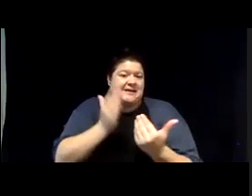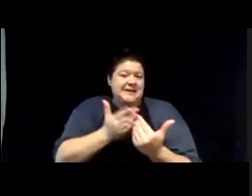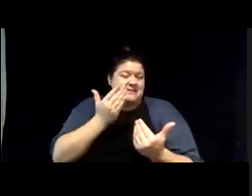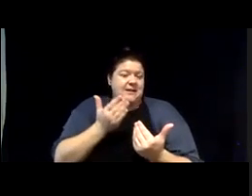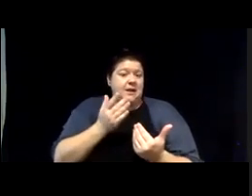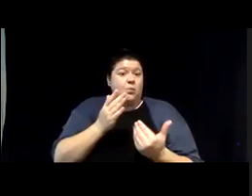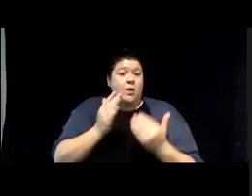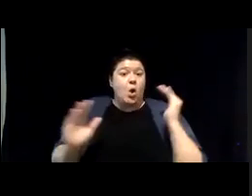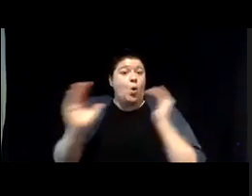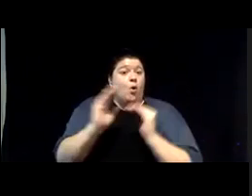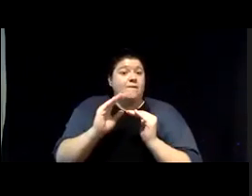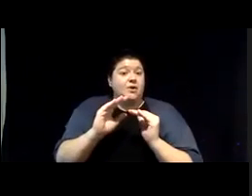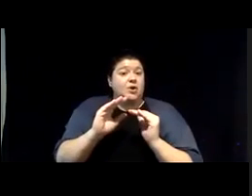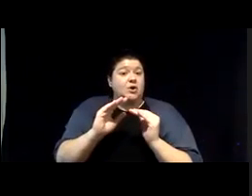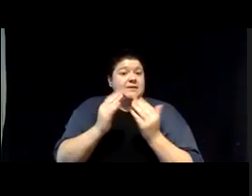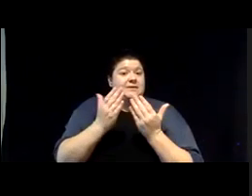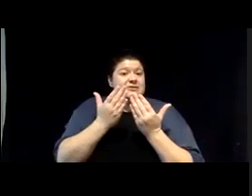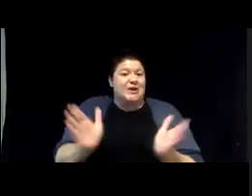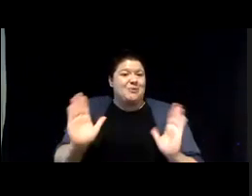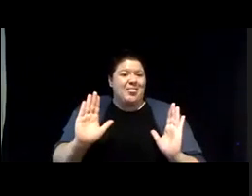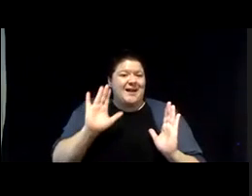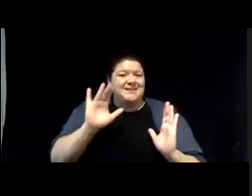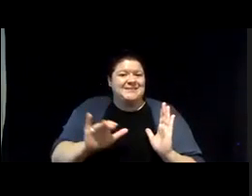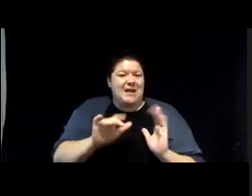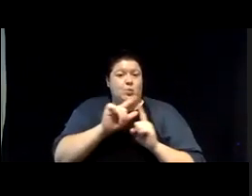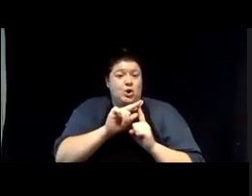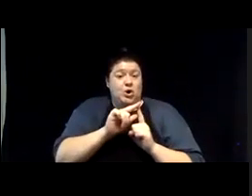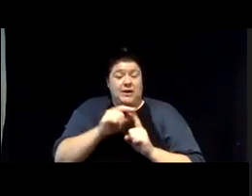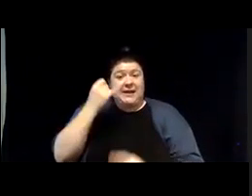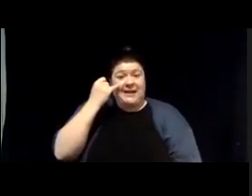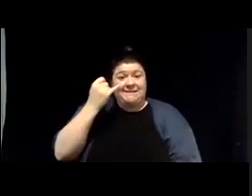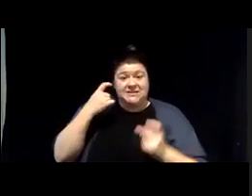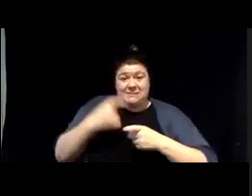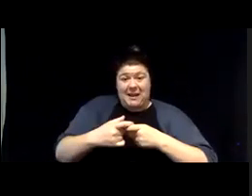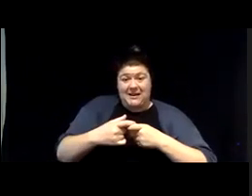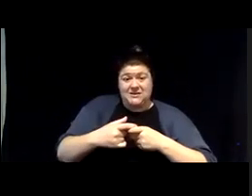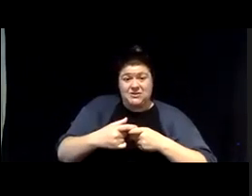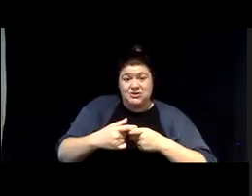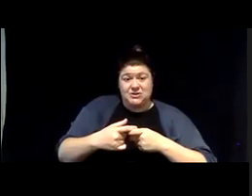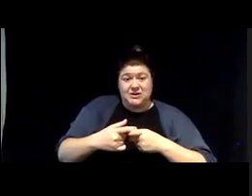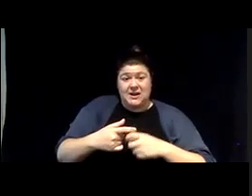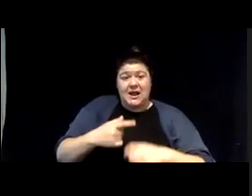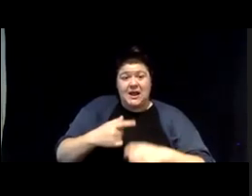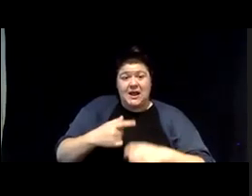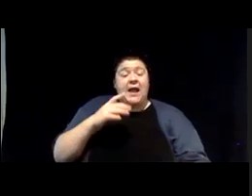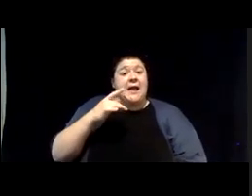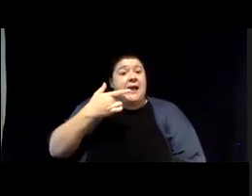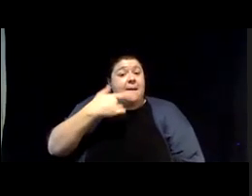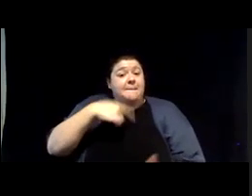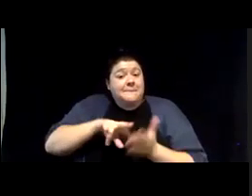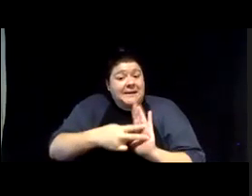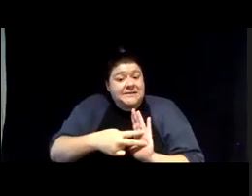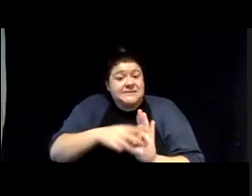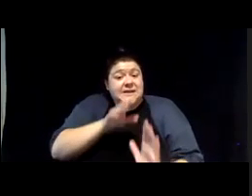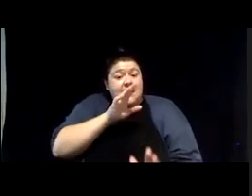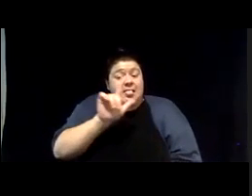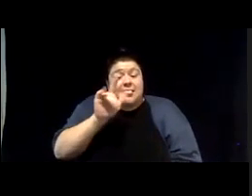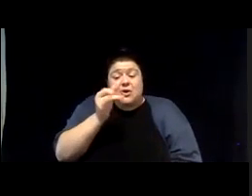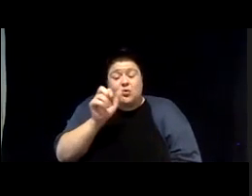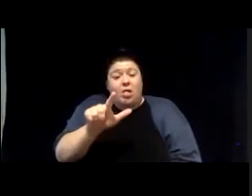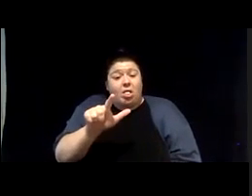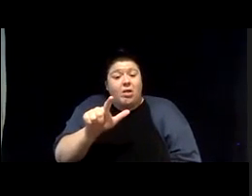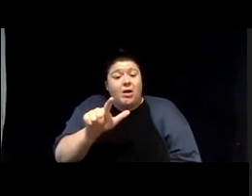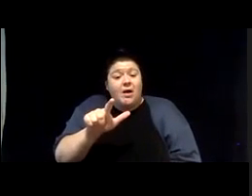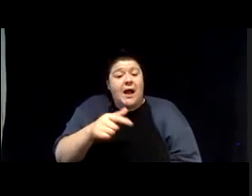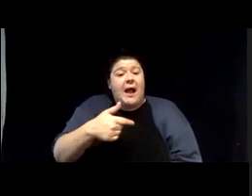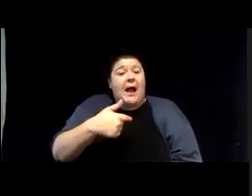word. But in Spanish, if you take that word and you say it literally, I'm going to grab onto your blood pressure, it doesn't make